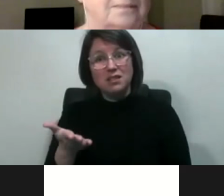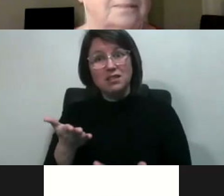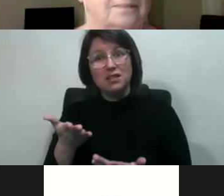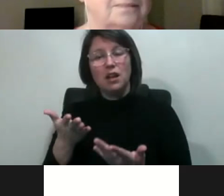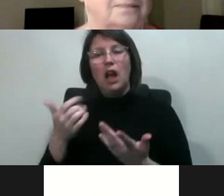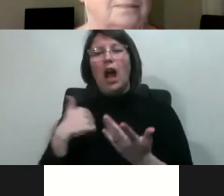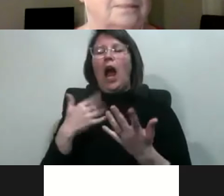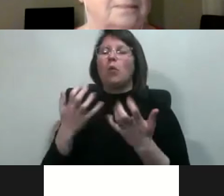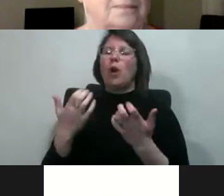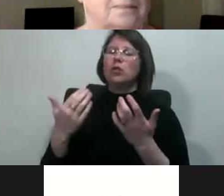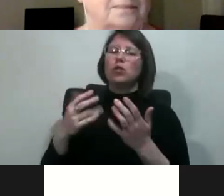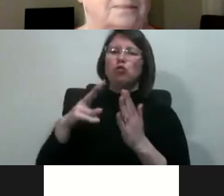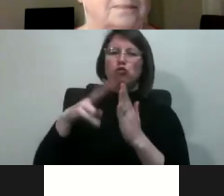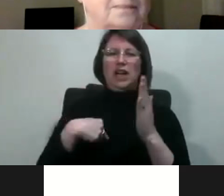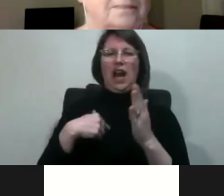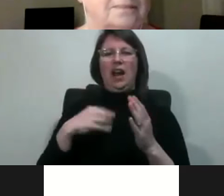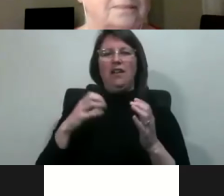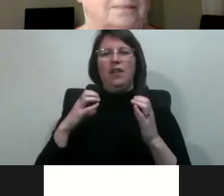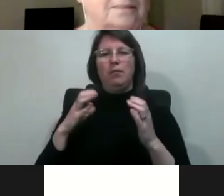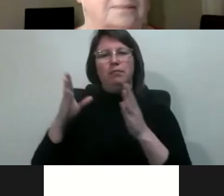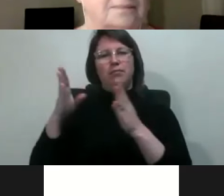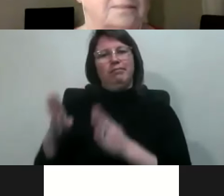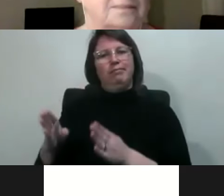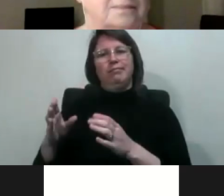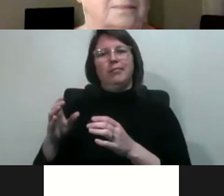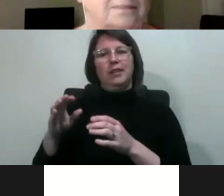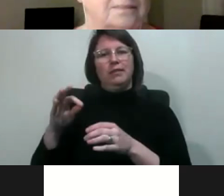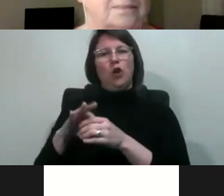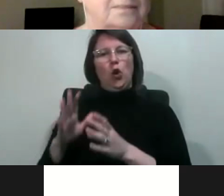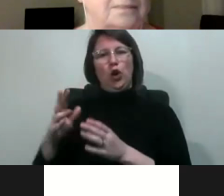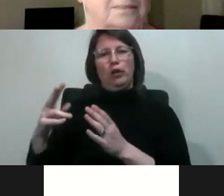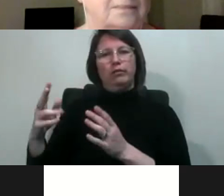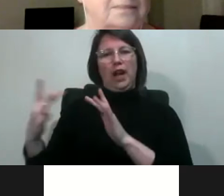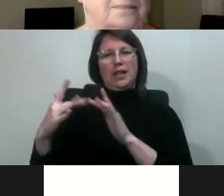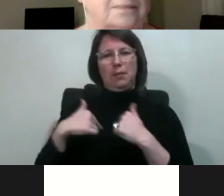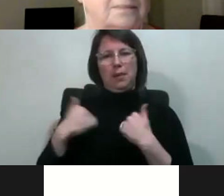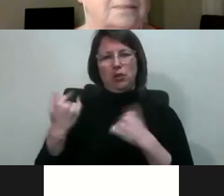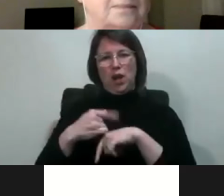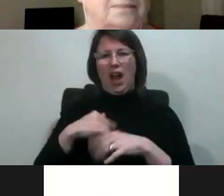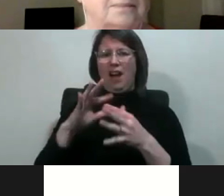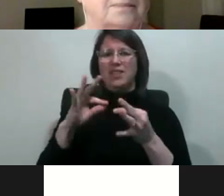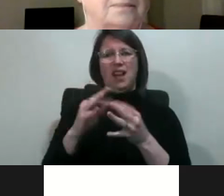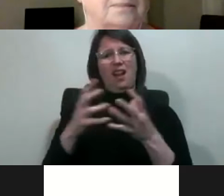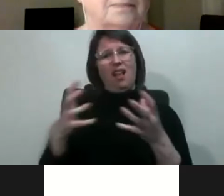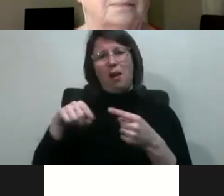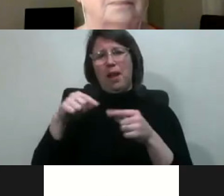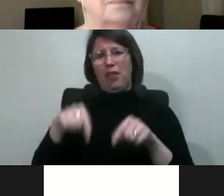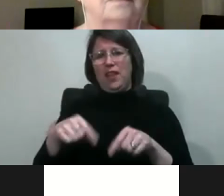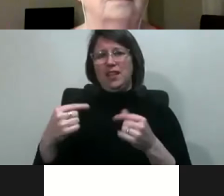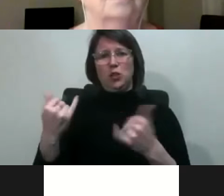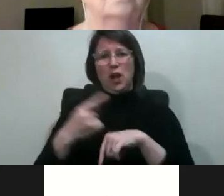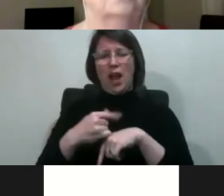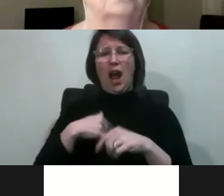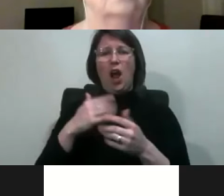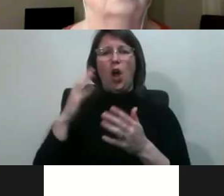know, I want to just read, I had a constituent reach out to me today, and I, you know, I've said a lot on this before, so I thought that I would try to help give